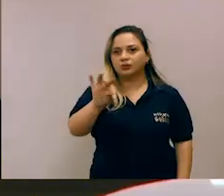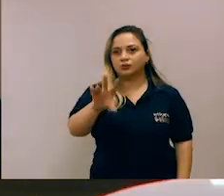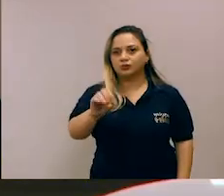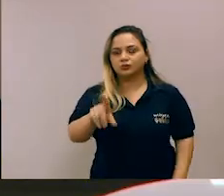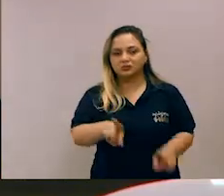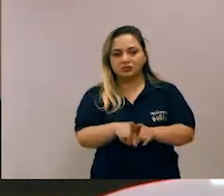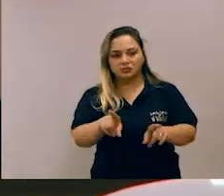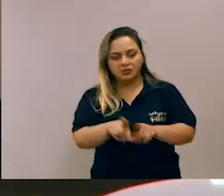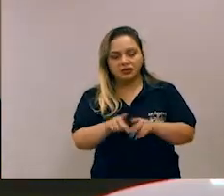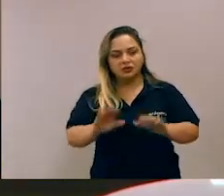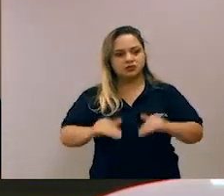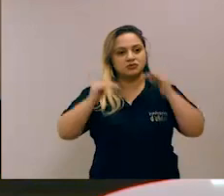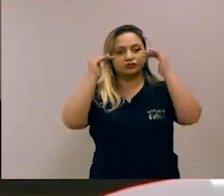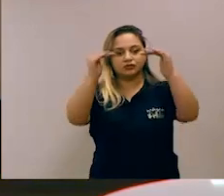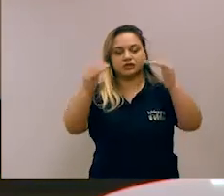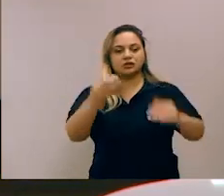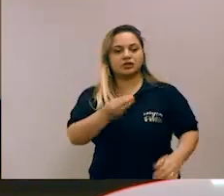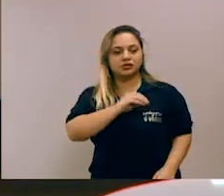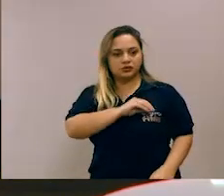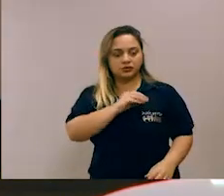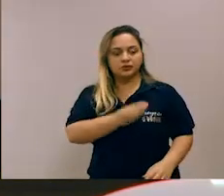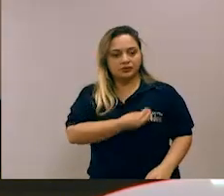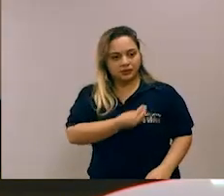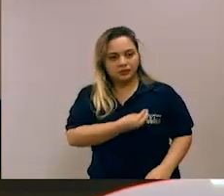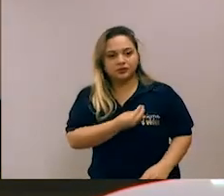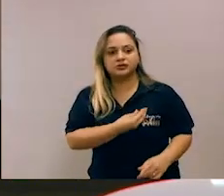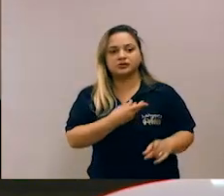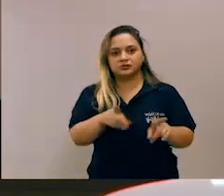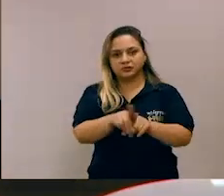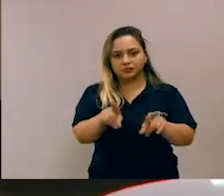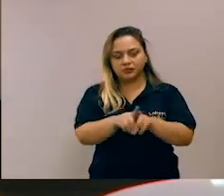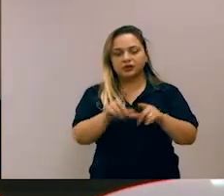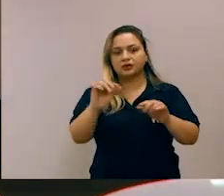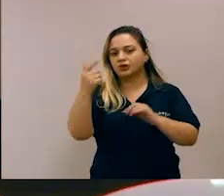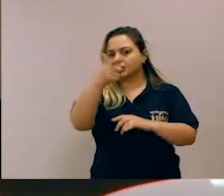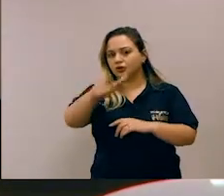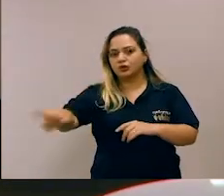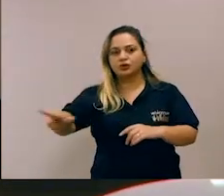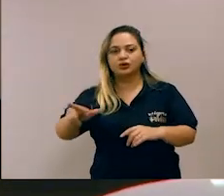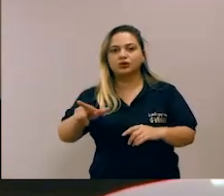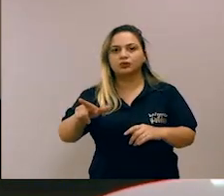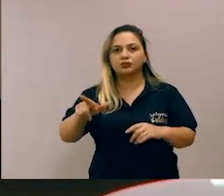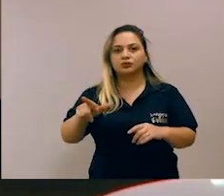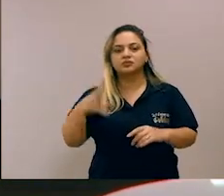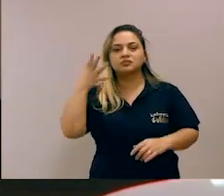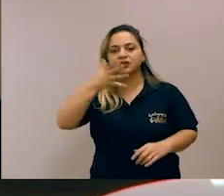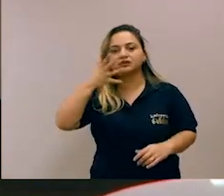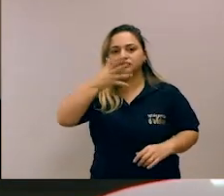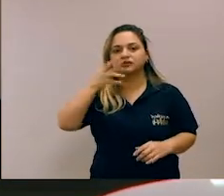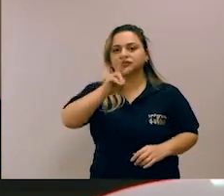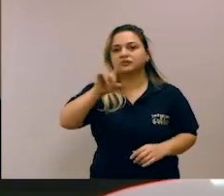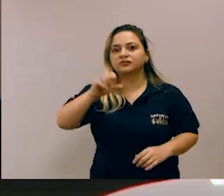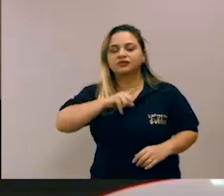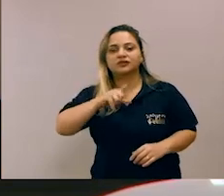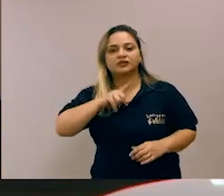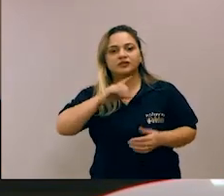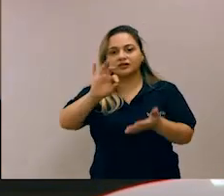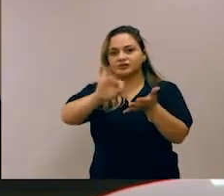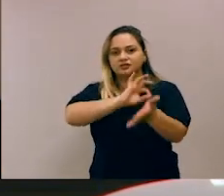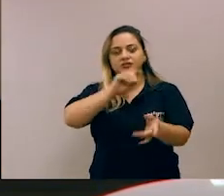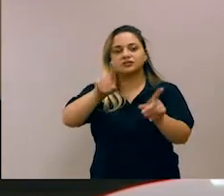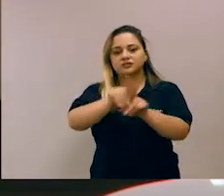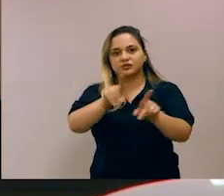Nardes, and all the other authorities present here today. And I would also like to greet all of